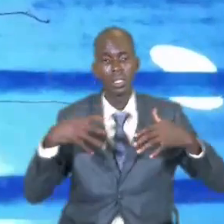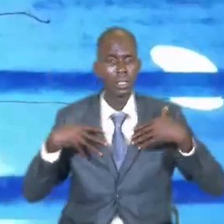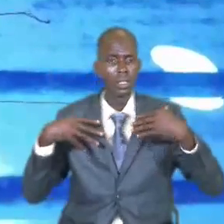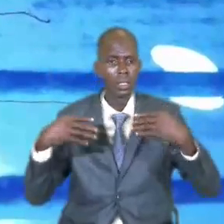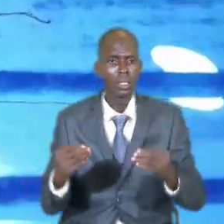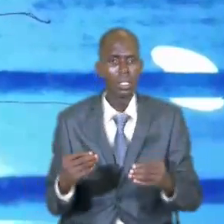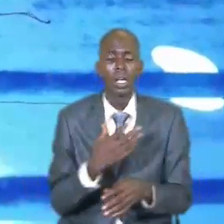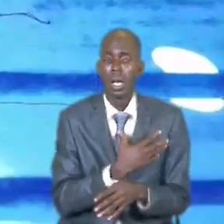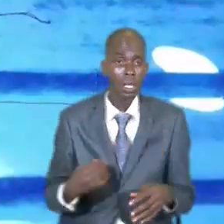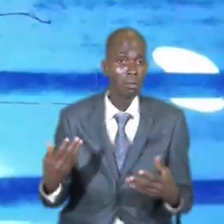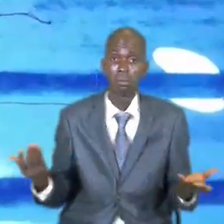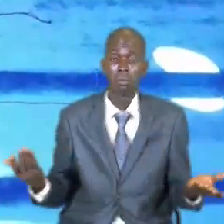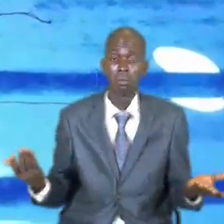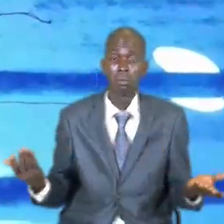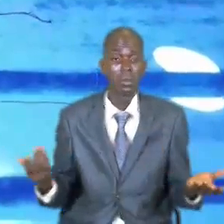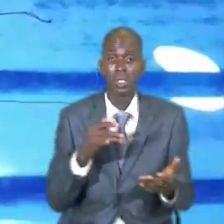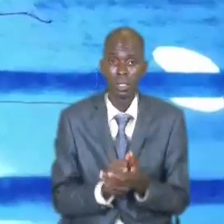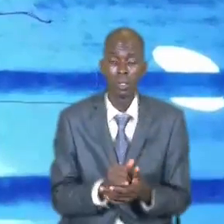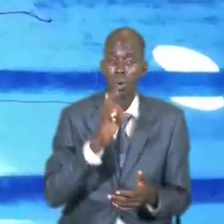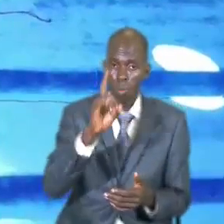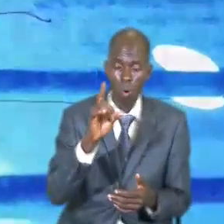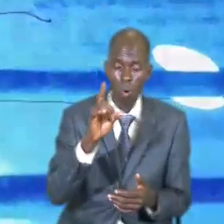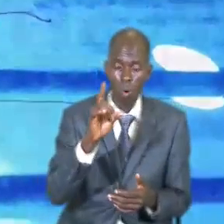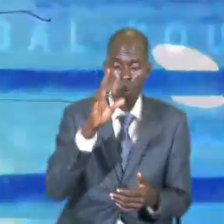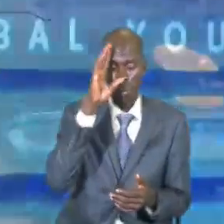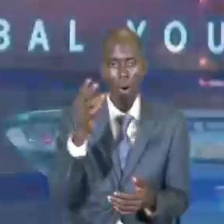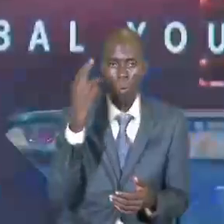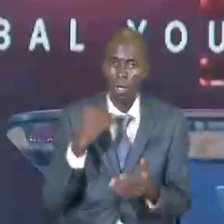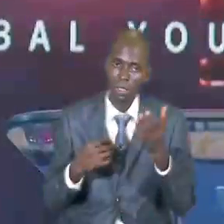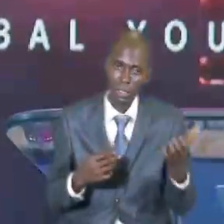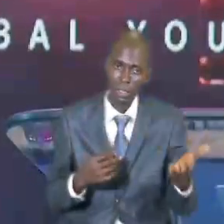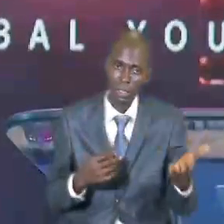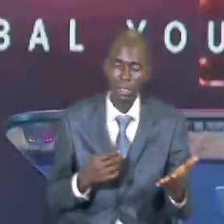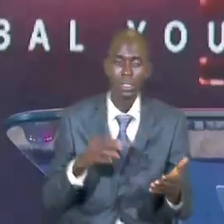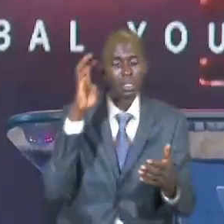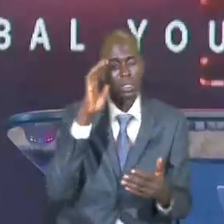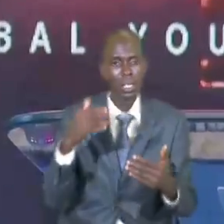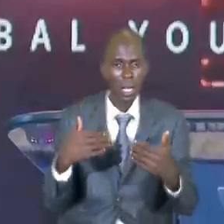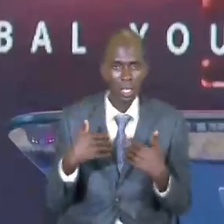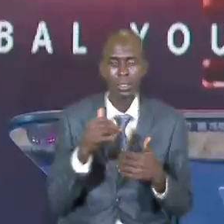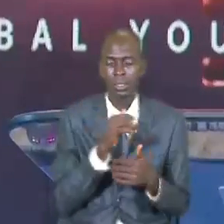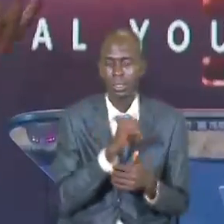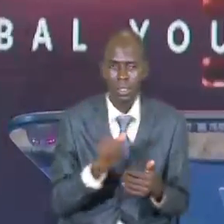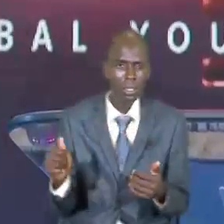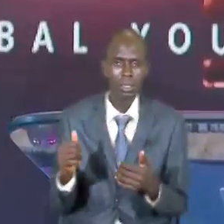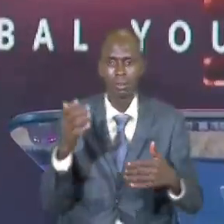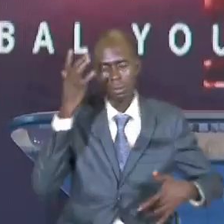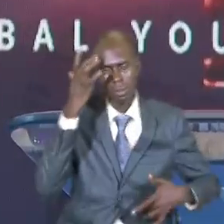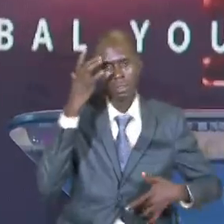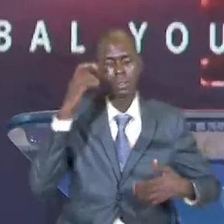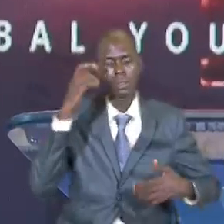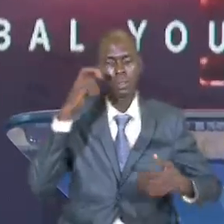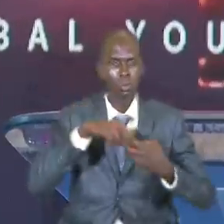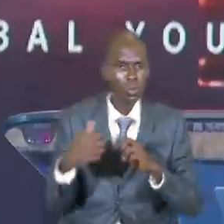certain man was there. He had an infirmity, he had a disease, he had a sickness, he had an incurable